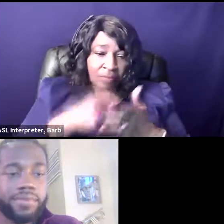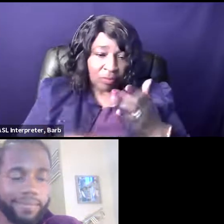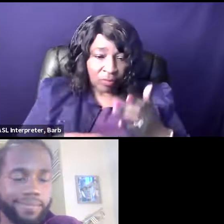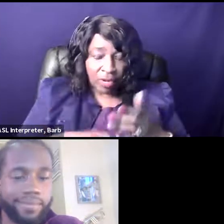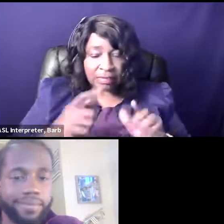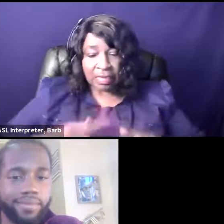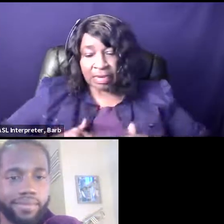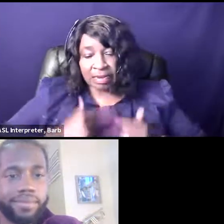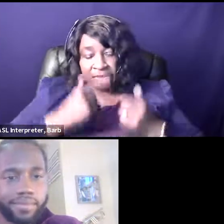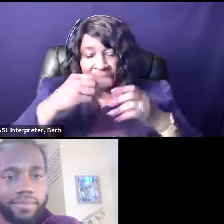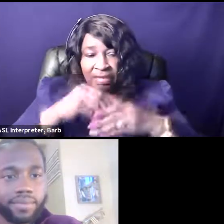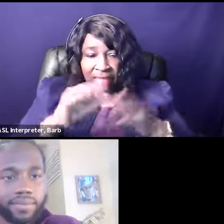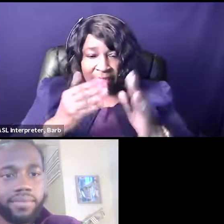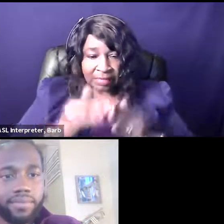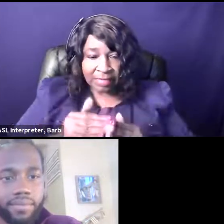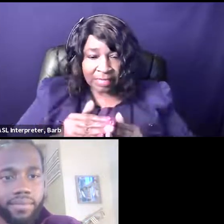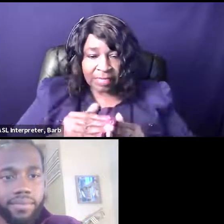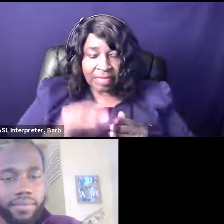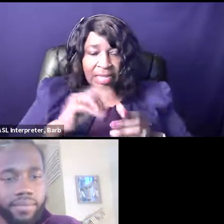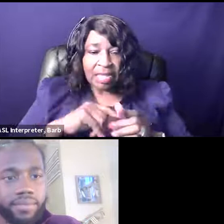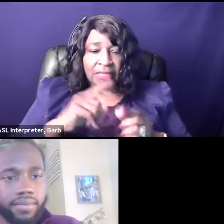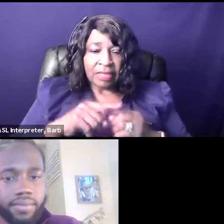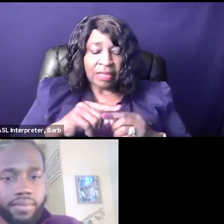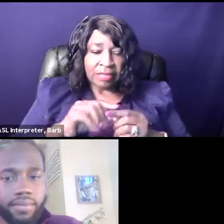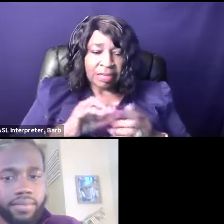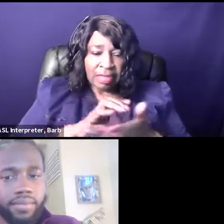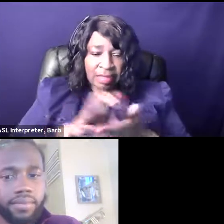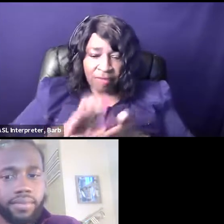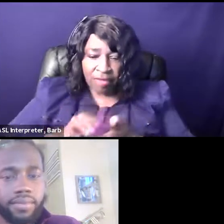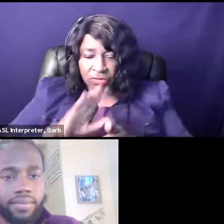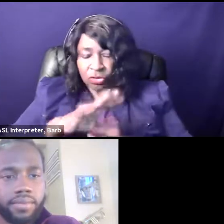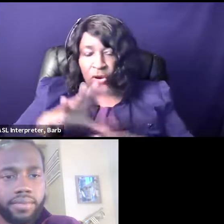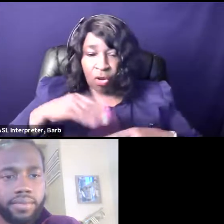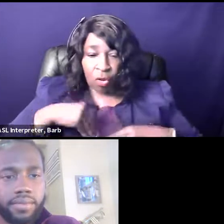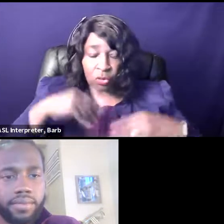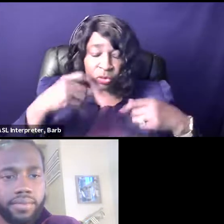city. And then investor-owned utilities where you see the real